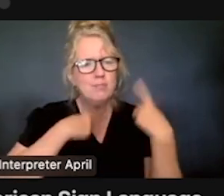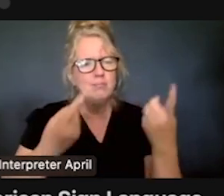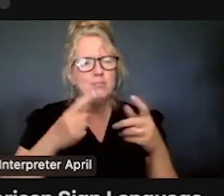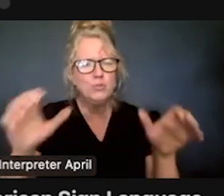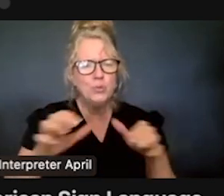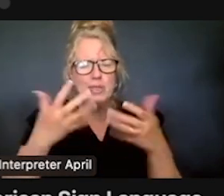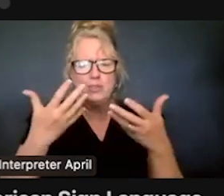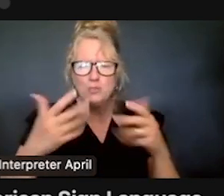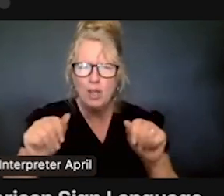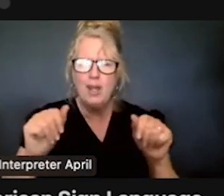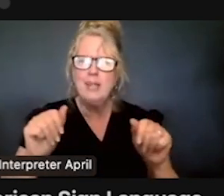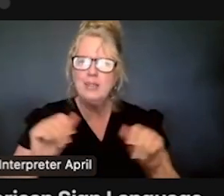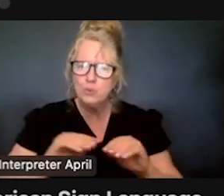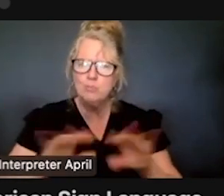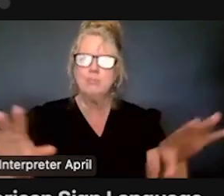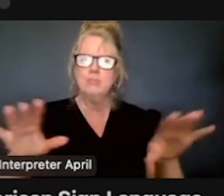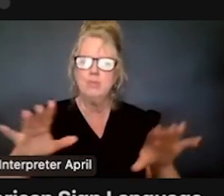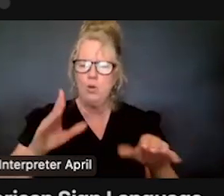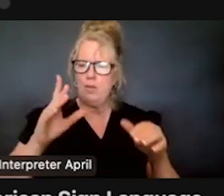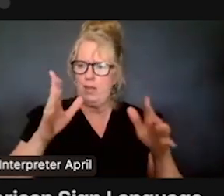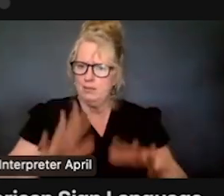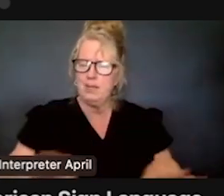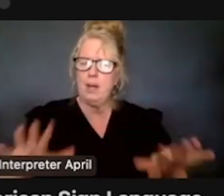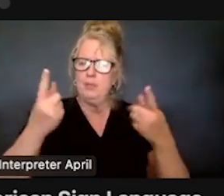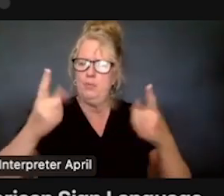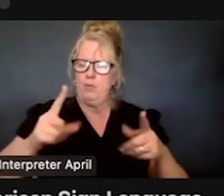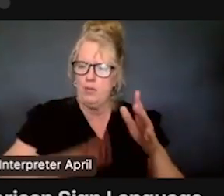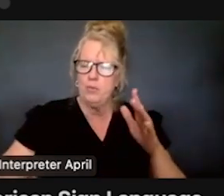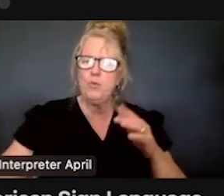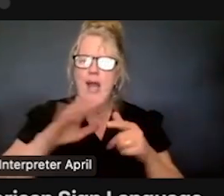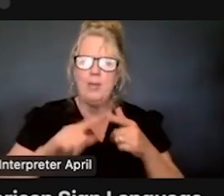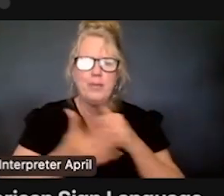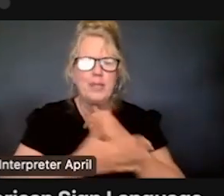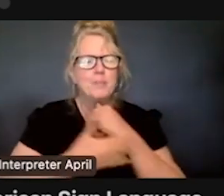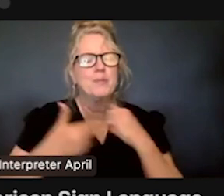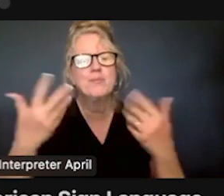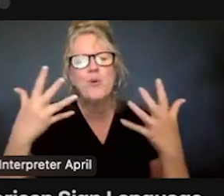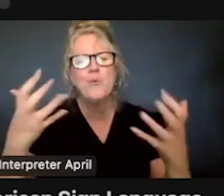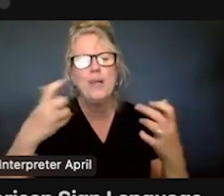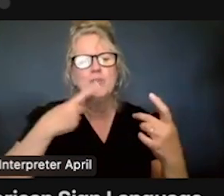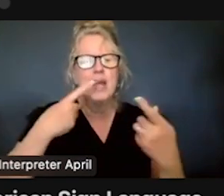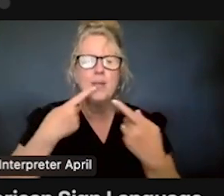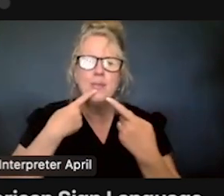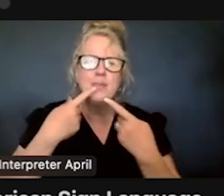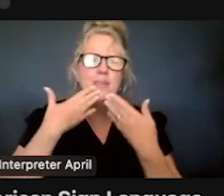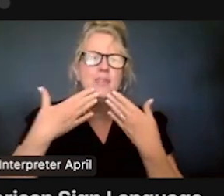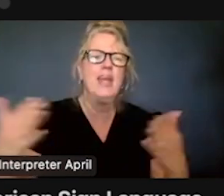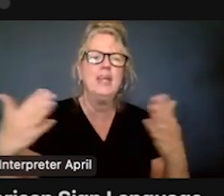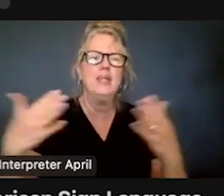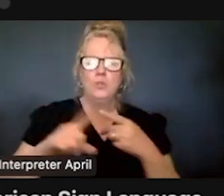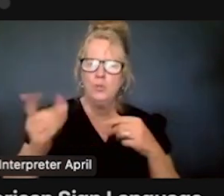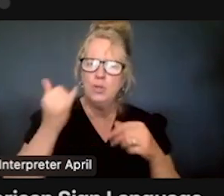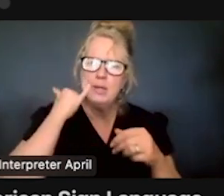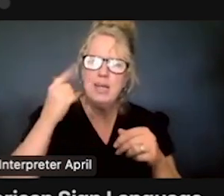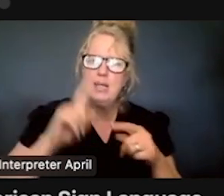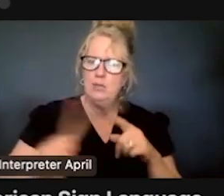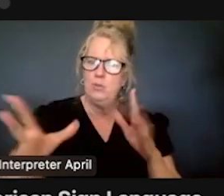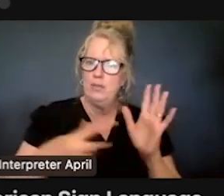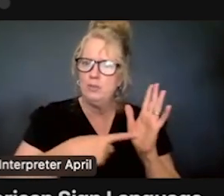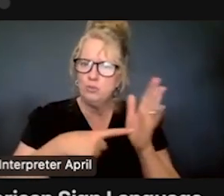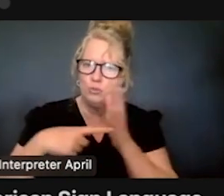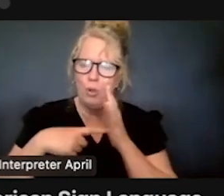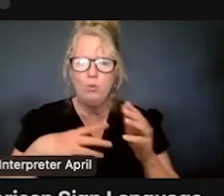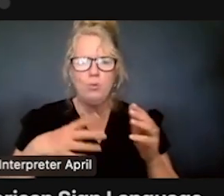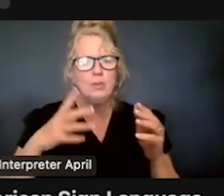amazing work that's being done around the country. I just want to say thank you to all of you guys who came up and showed out. I mean, you guys came